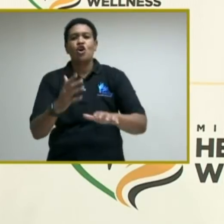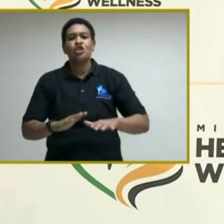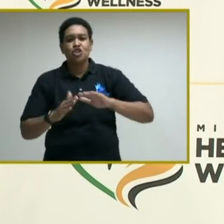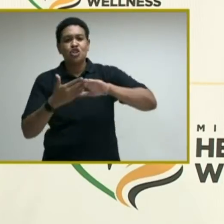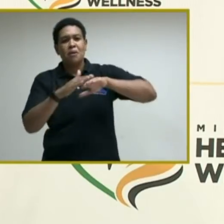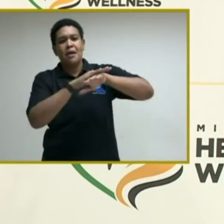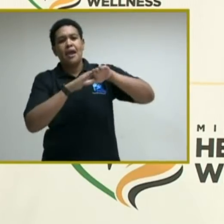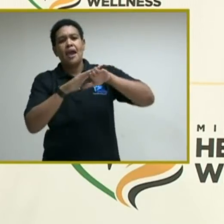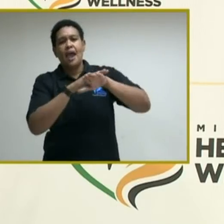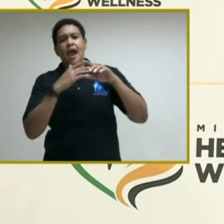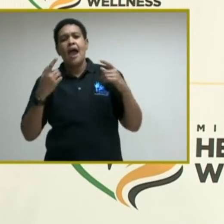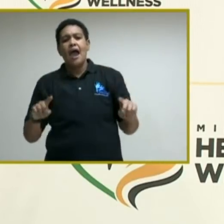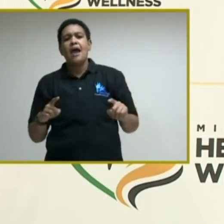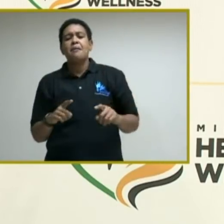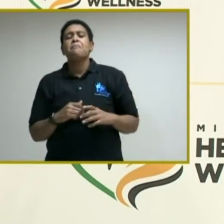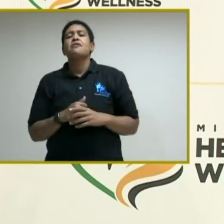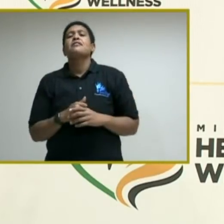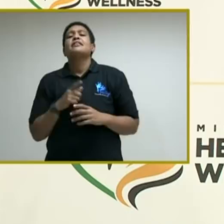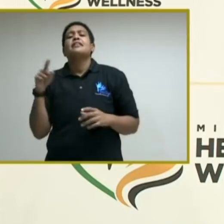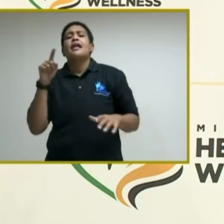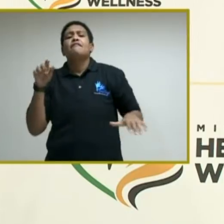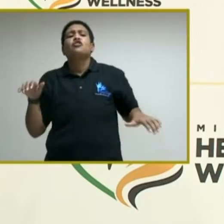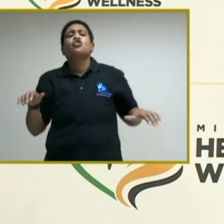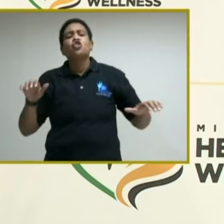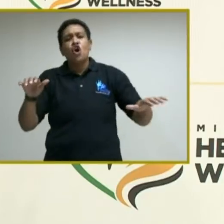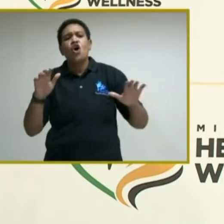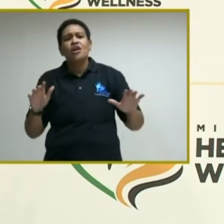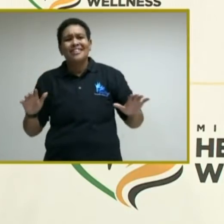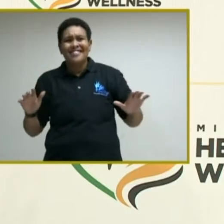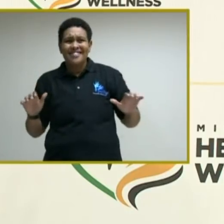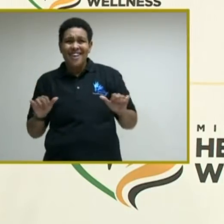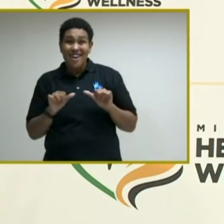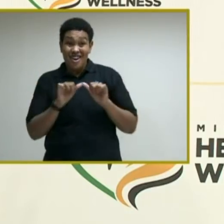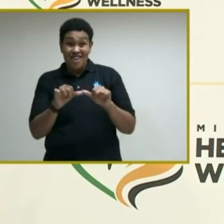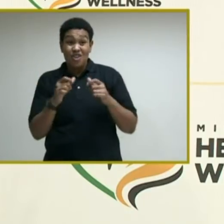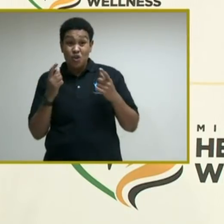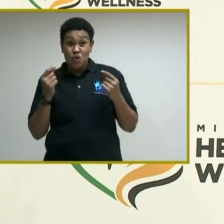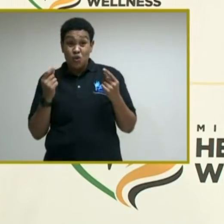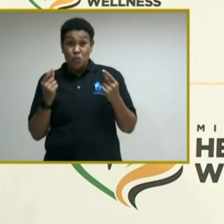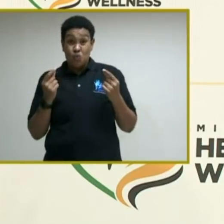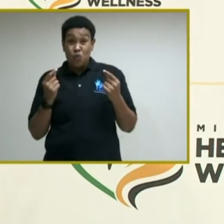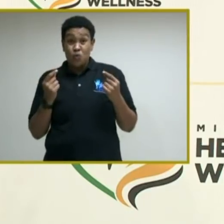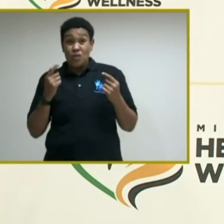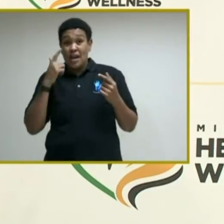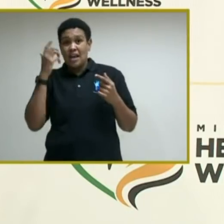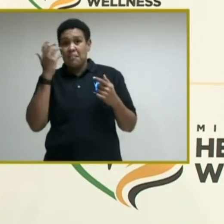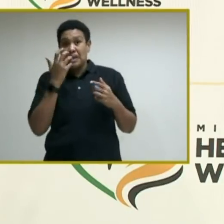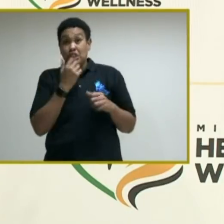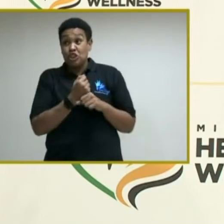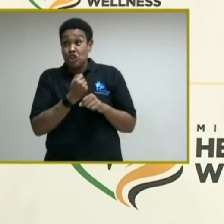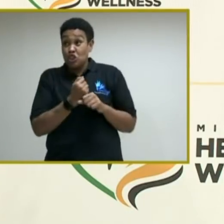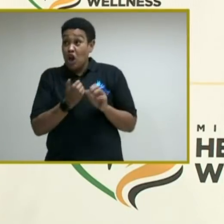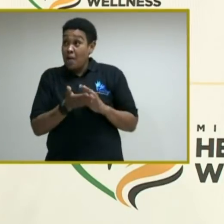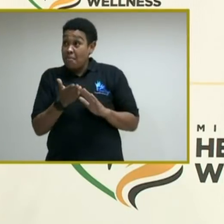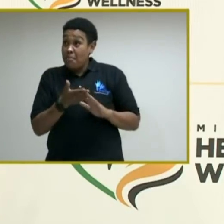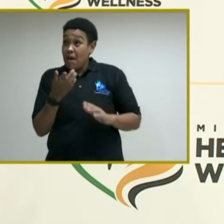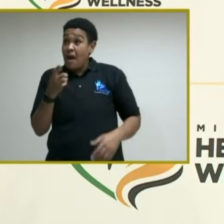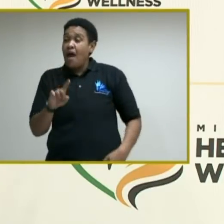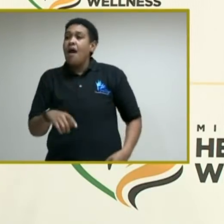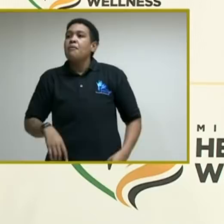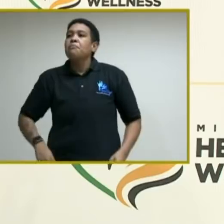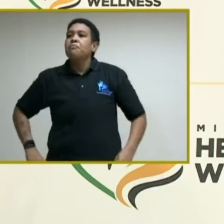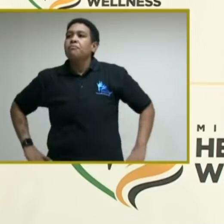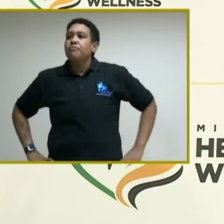country. They have done and continue to do an amazing job. They